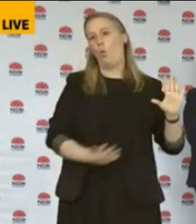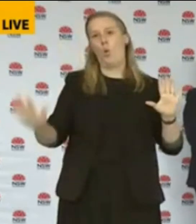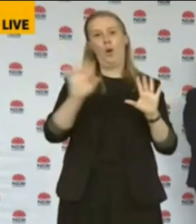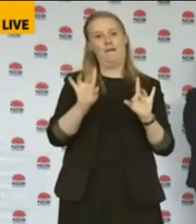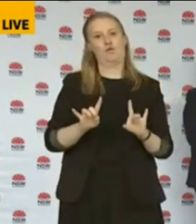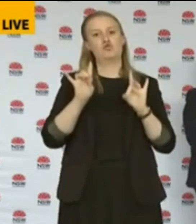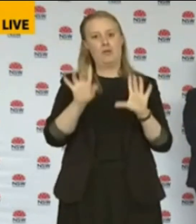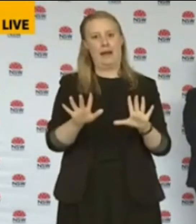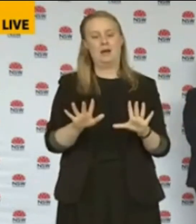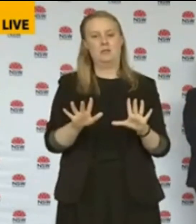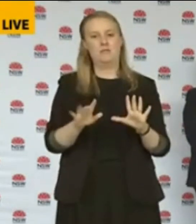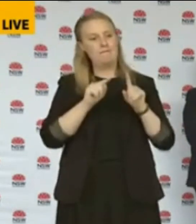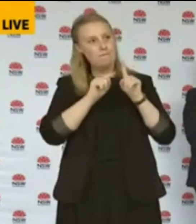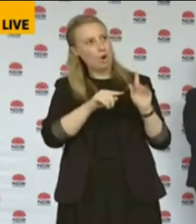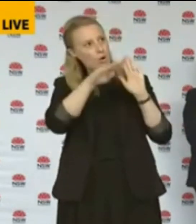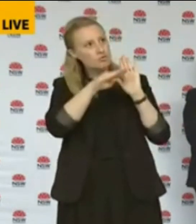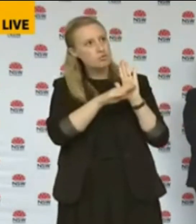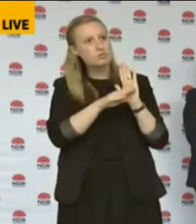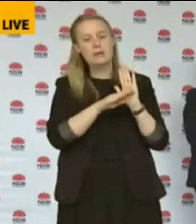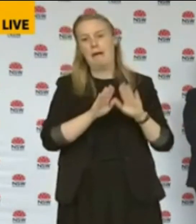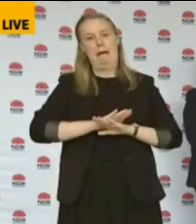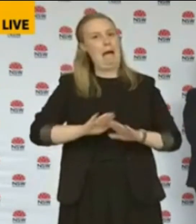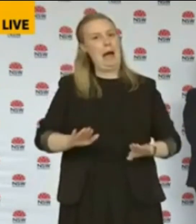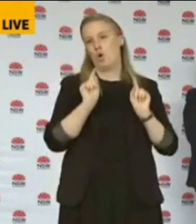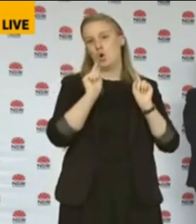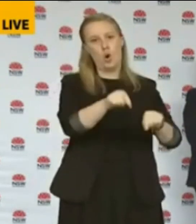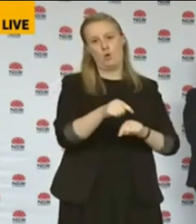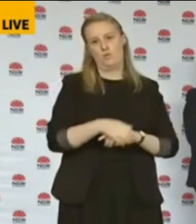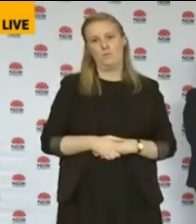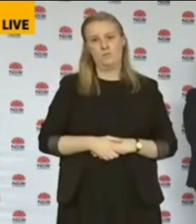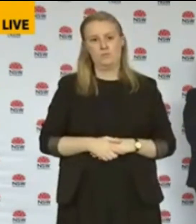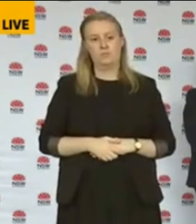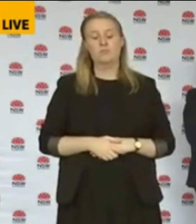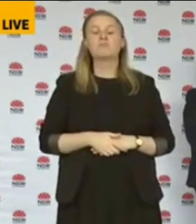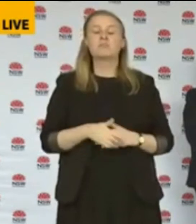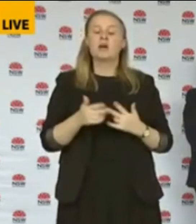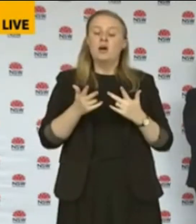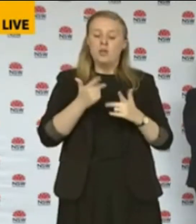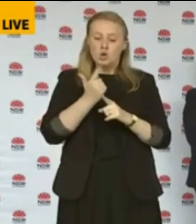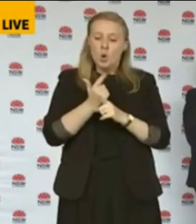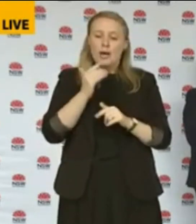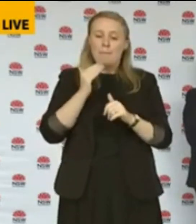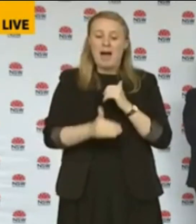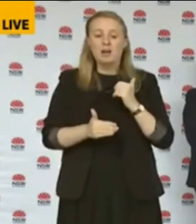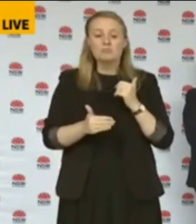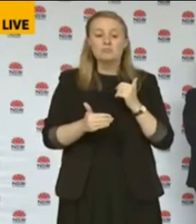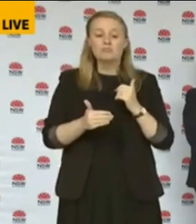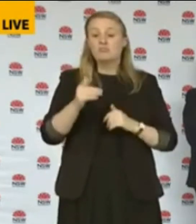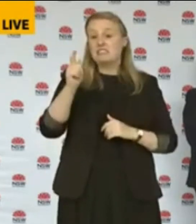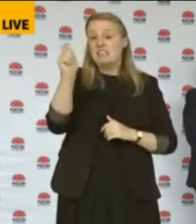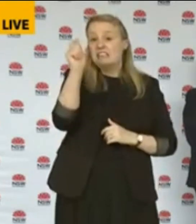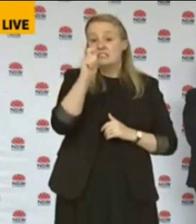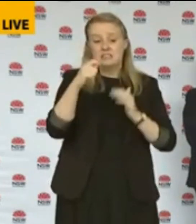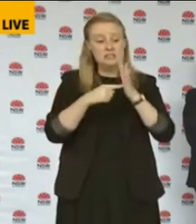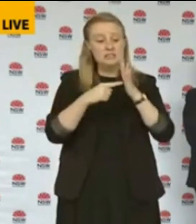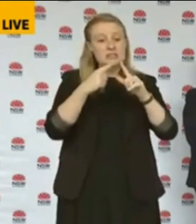The other thing is that if you're in an Uber, if you are in a taxi, if you are in a